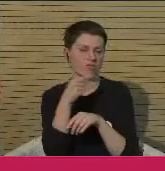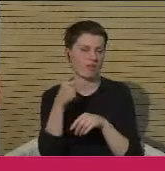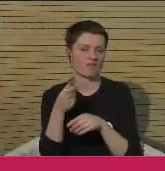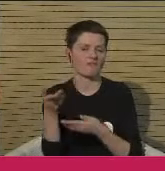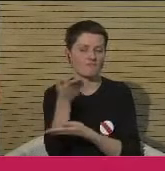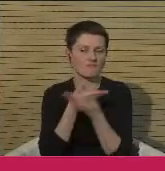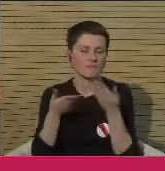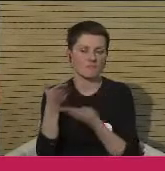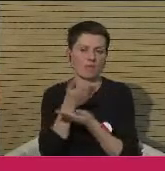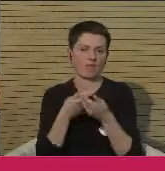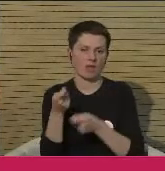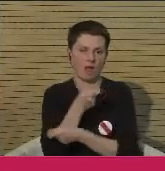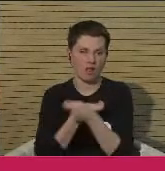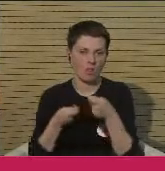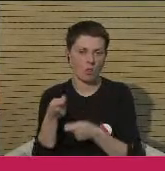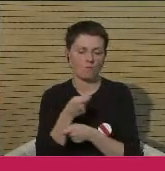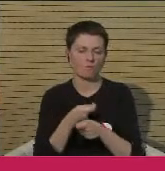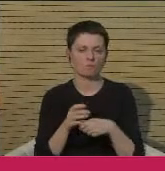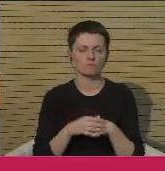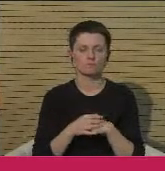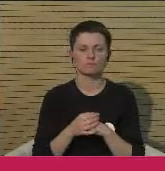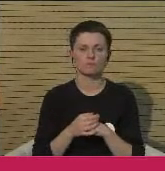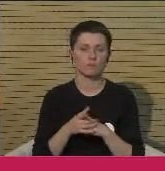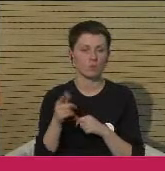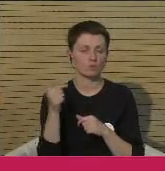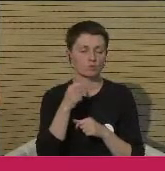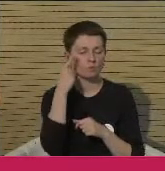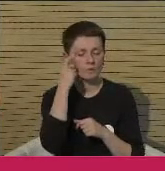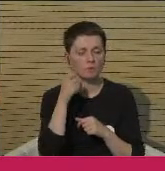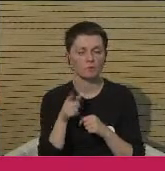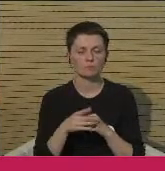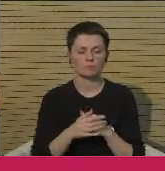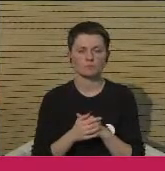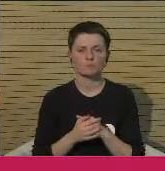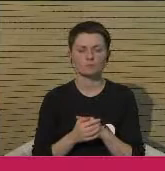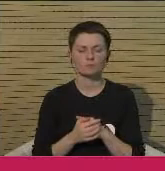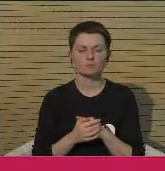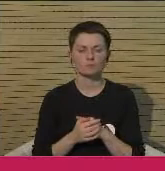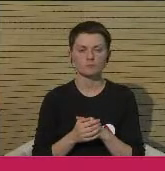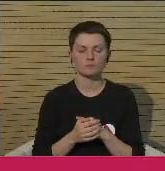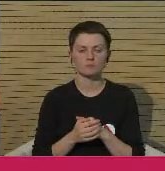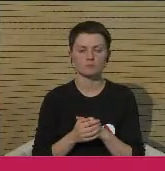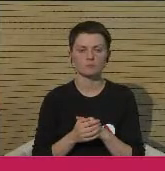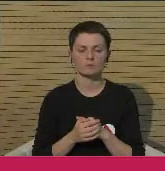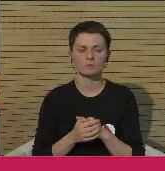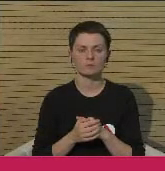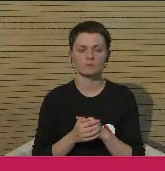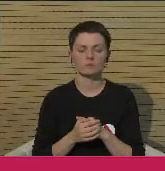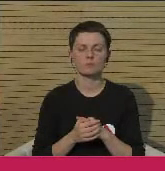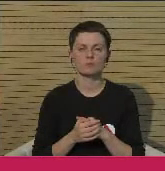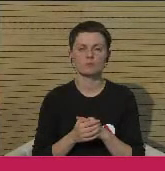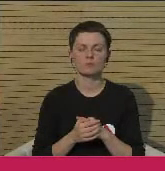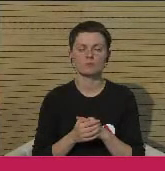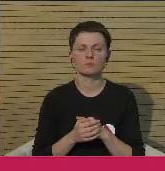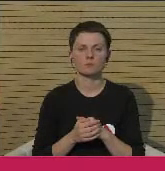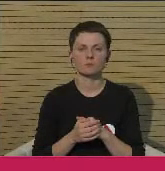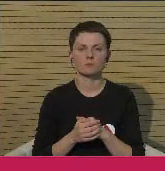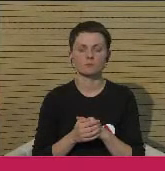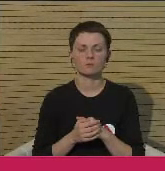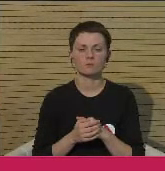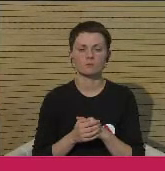this will influence, this will impact negatively economic exchange and economic